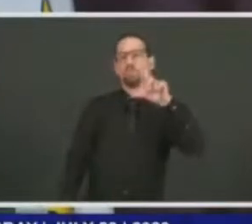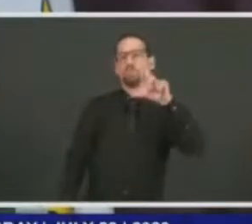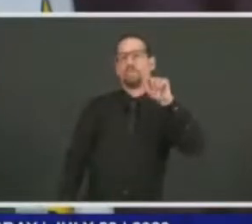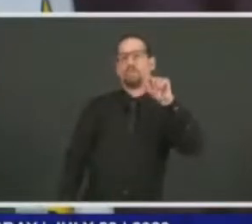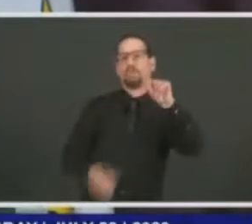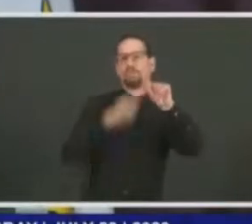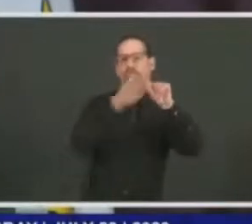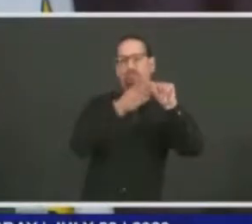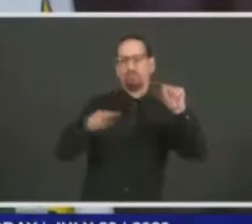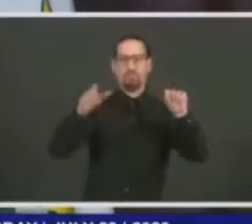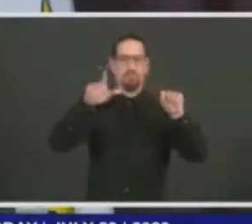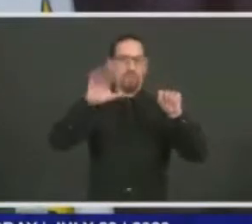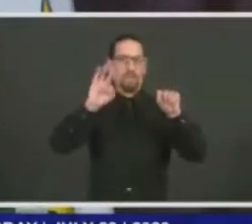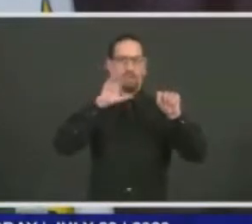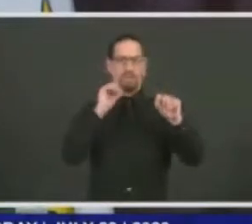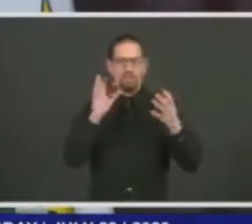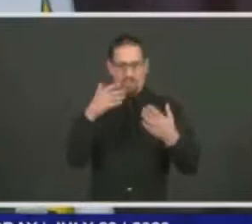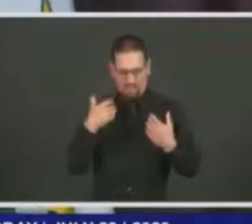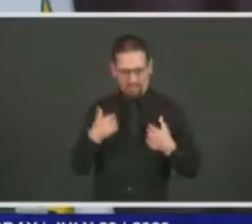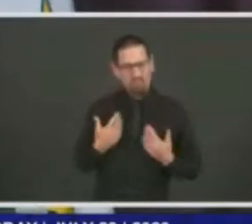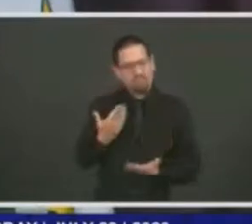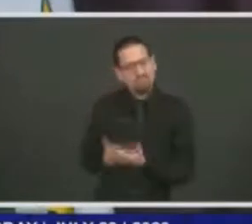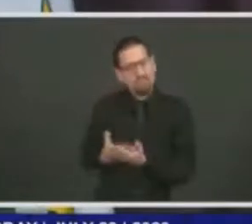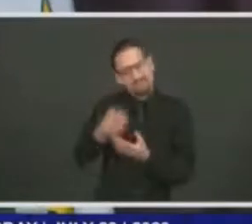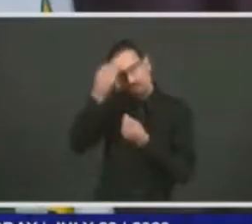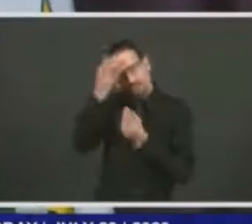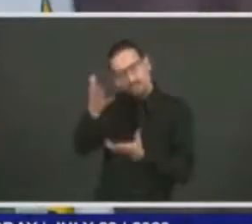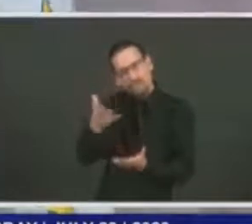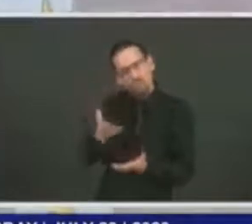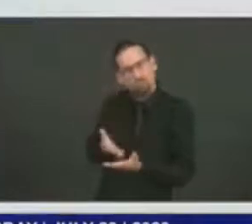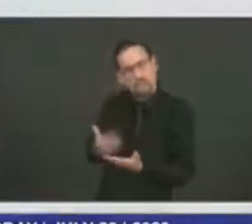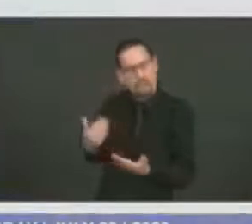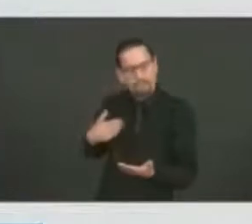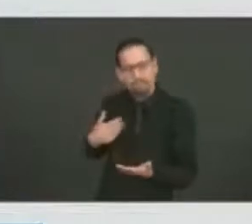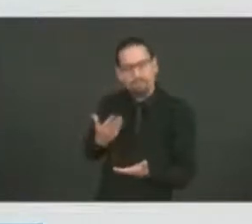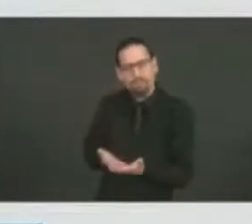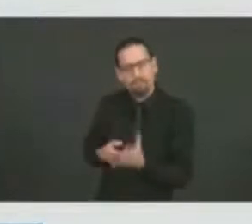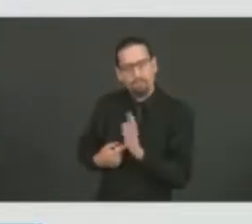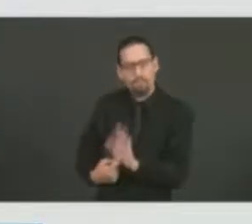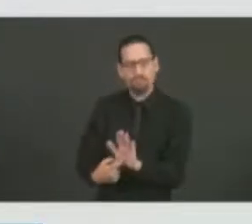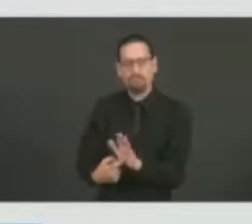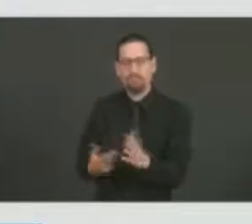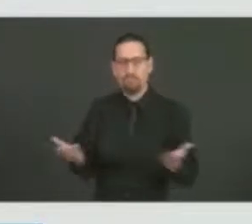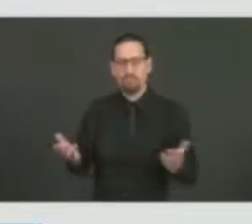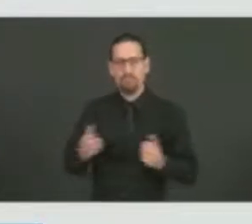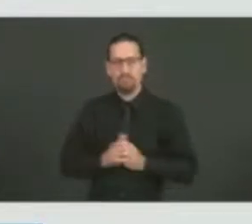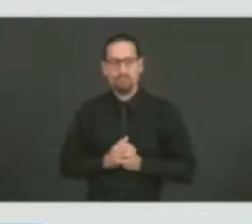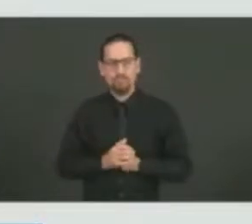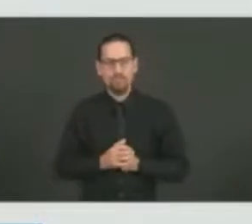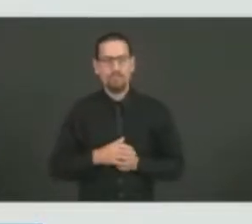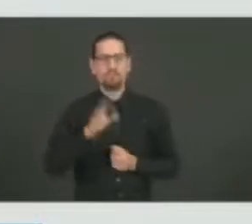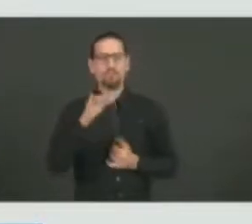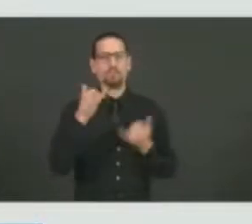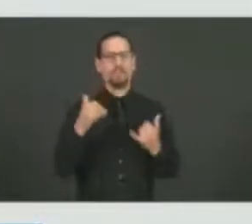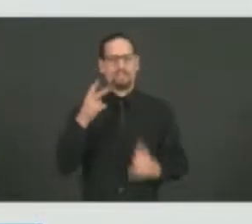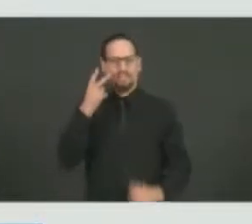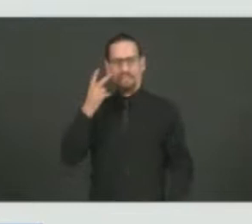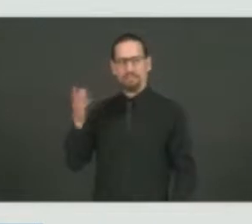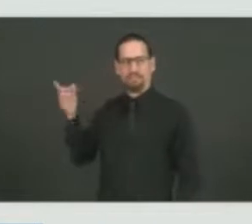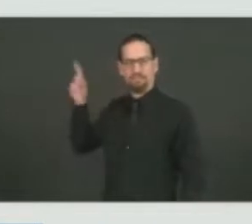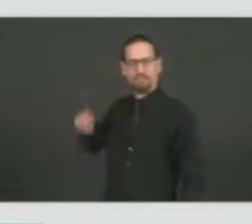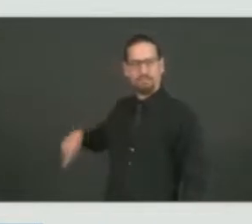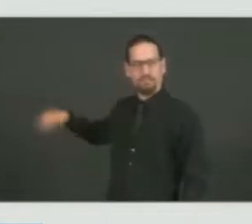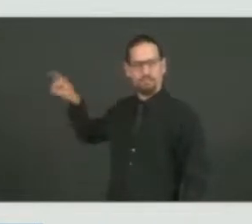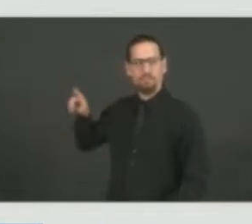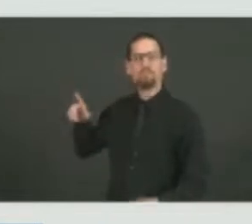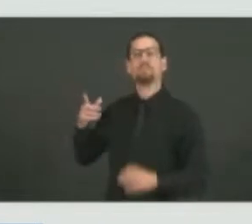So I want to ask you please to put the slide up with the metrics that I follow before making a